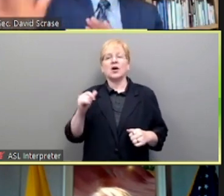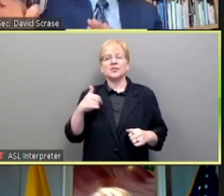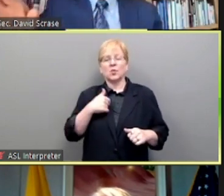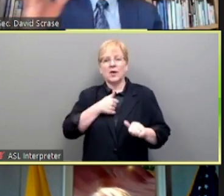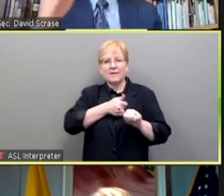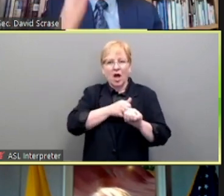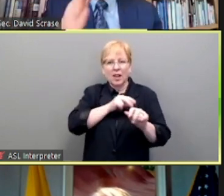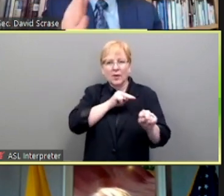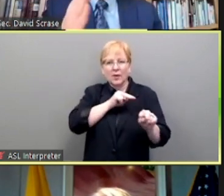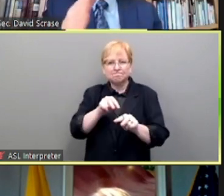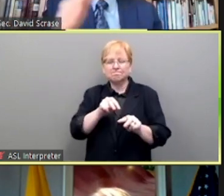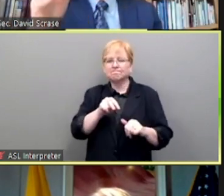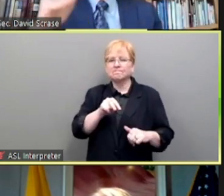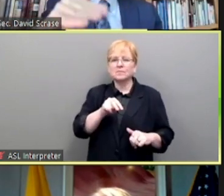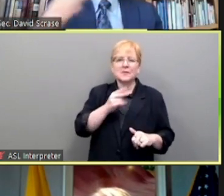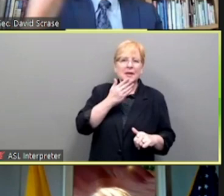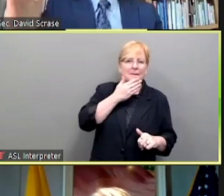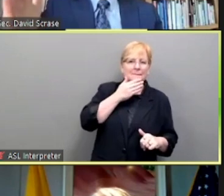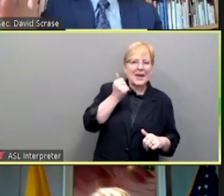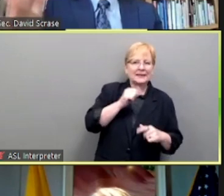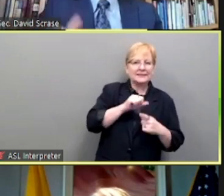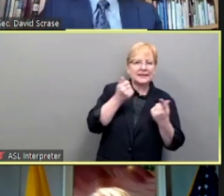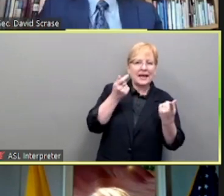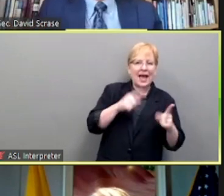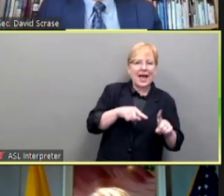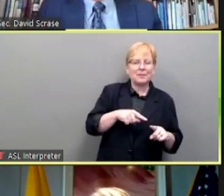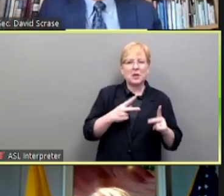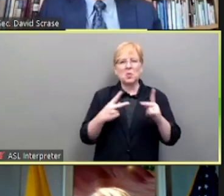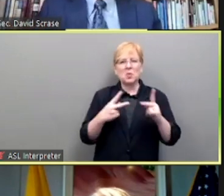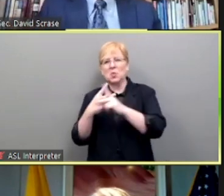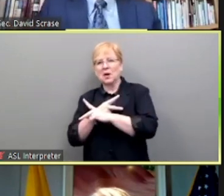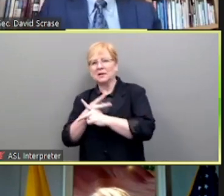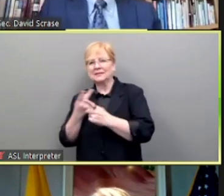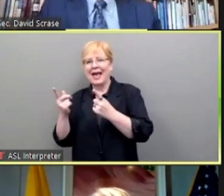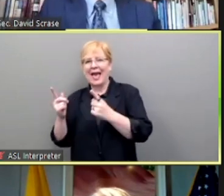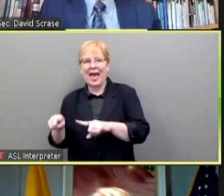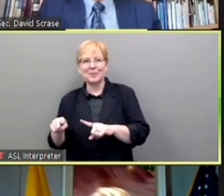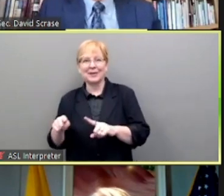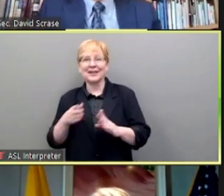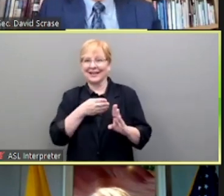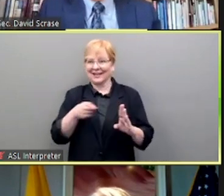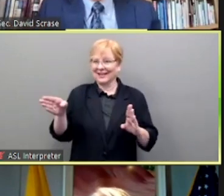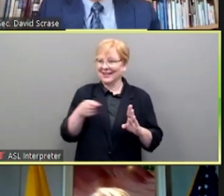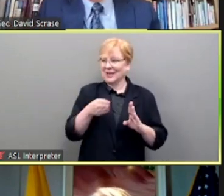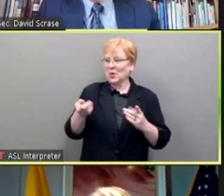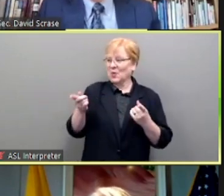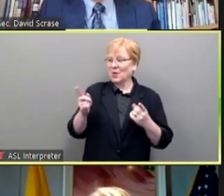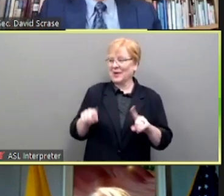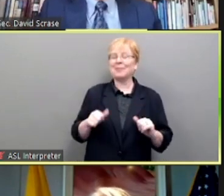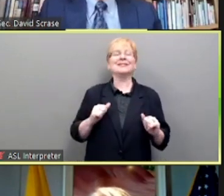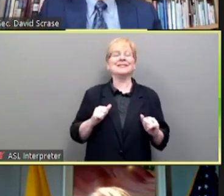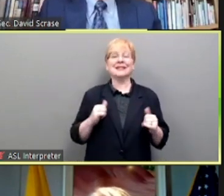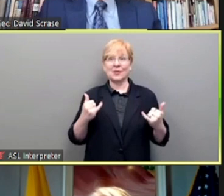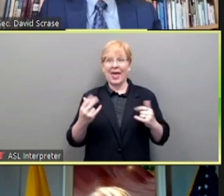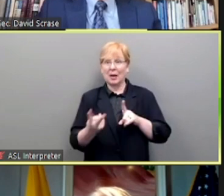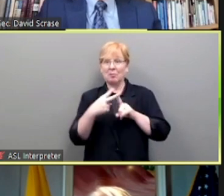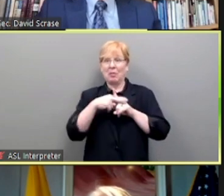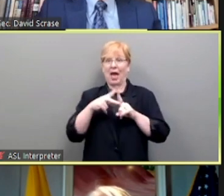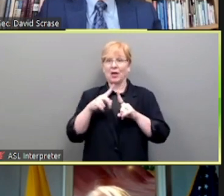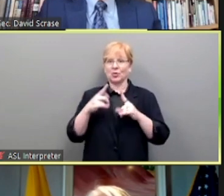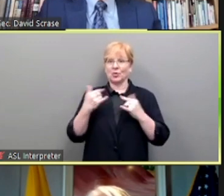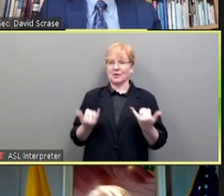case, worst case, and something in the middle. We're leaning more toward the worst case scenario. And in the next slide, and this is